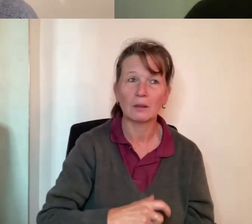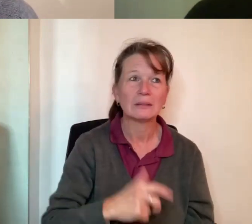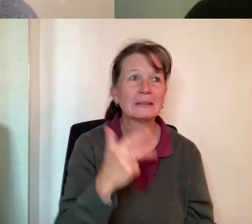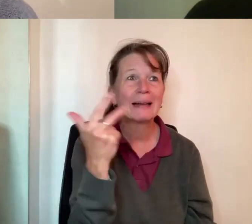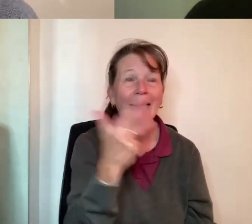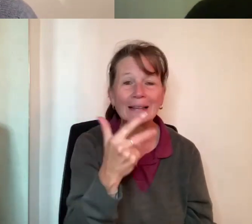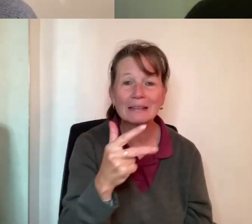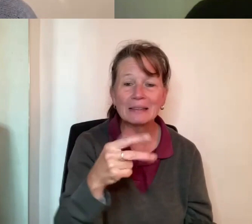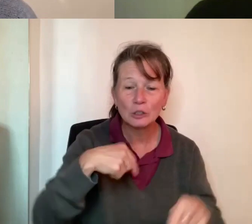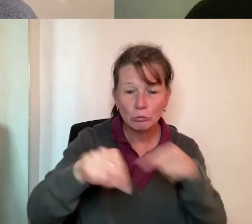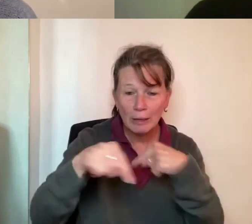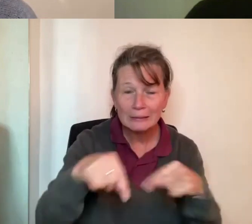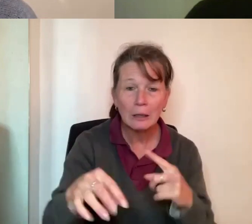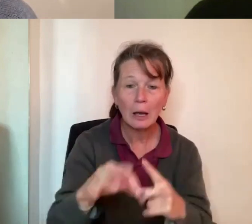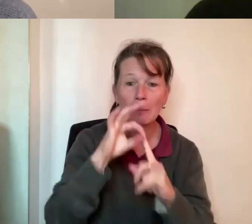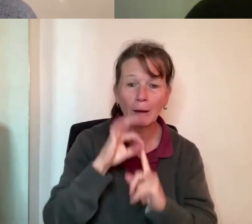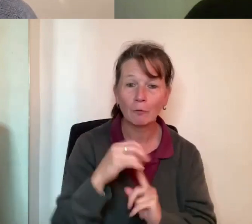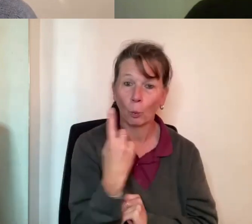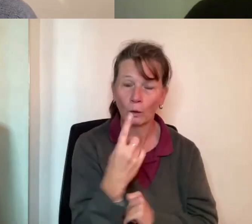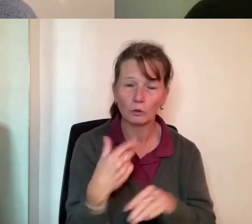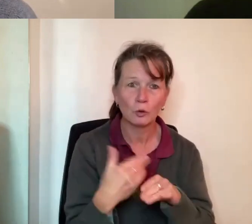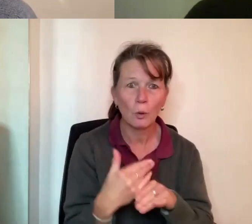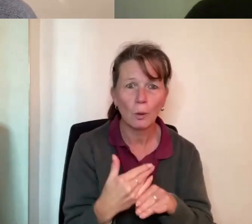apply for a directing job.